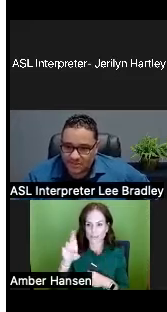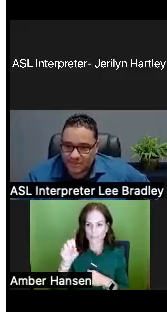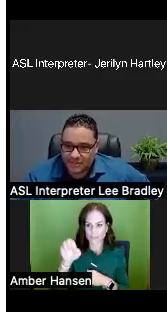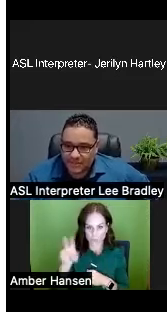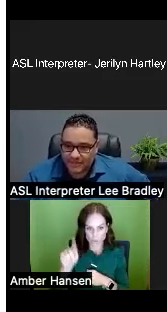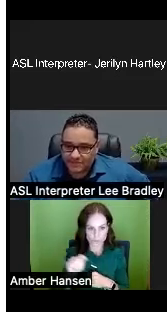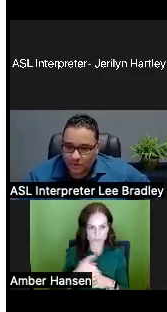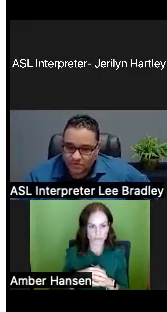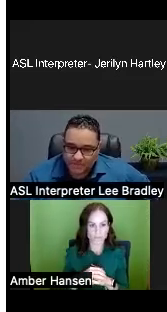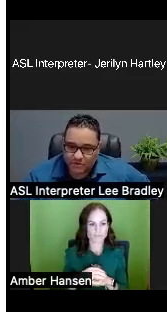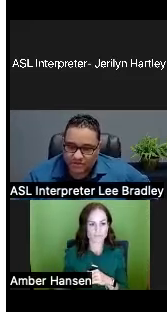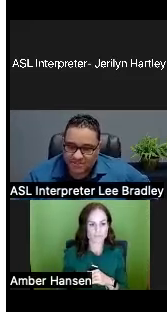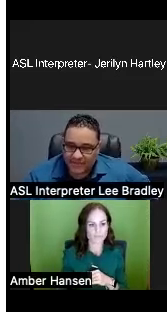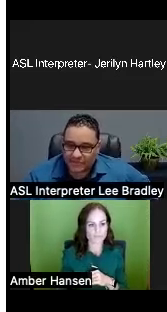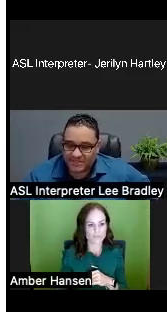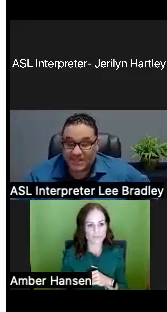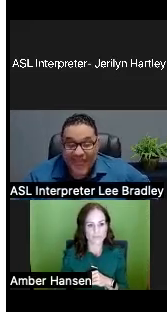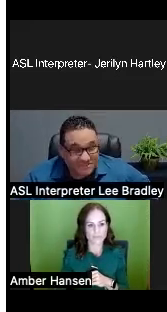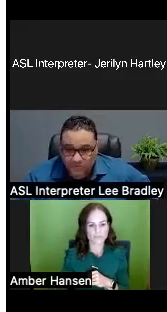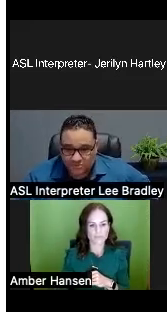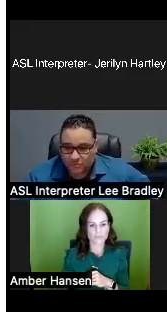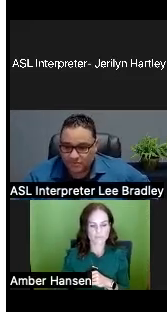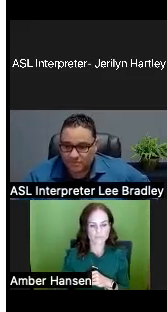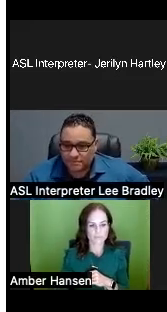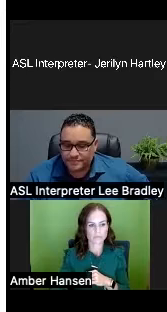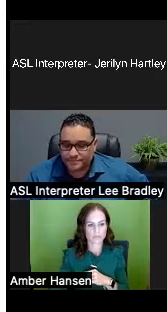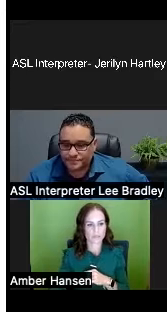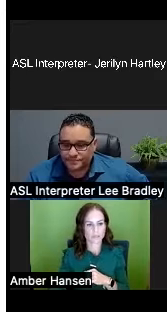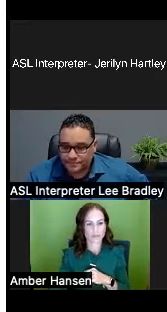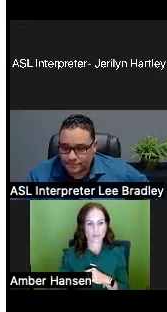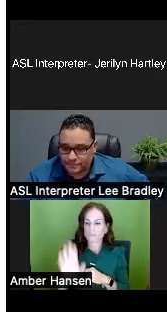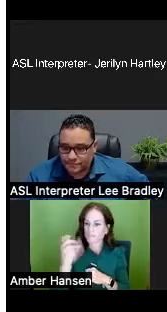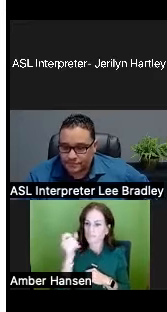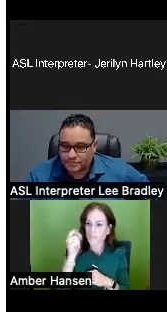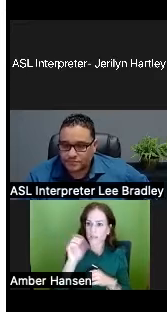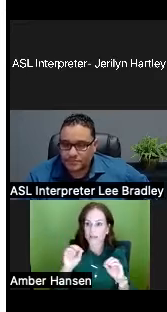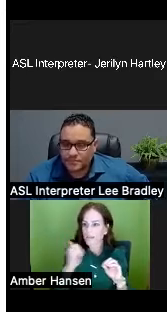language and only encourage sign language as a last resort.